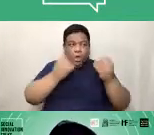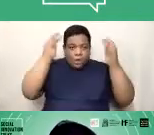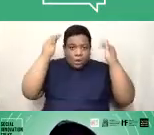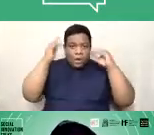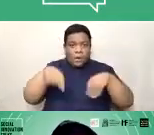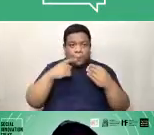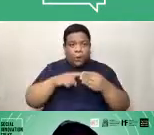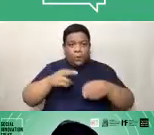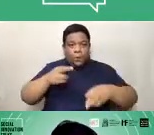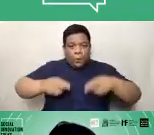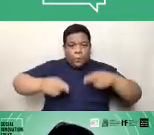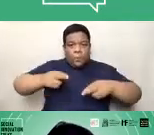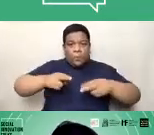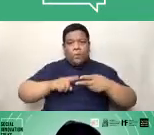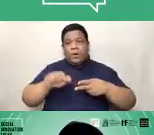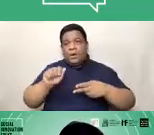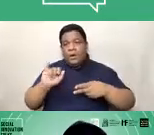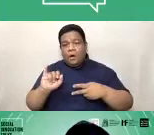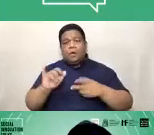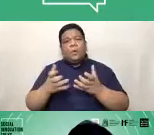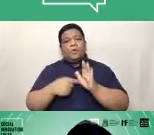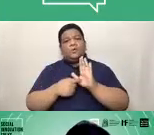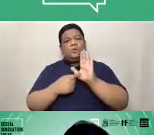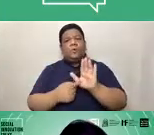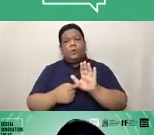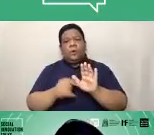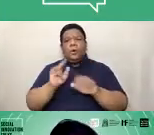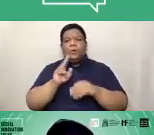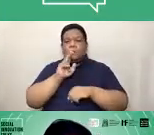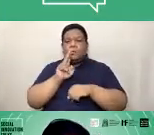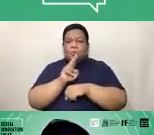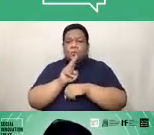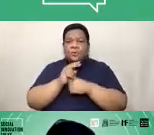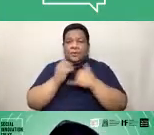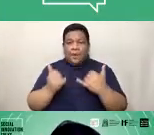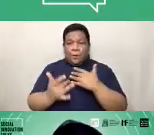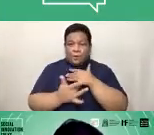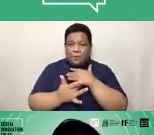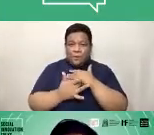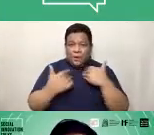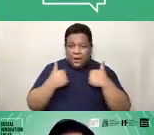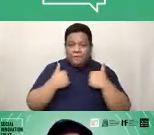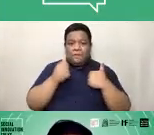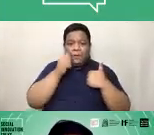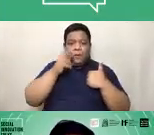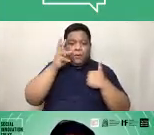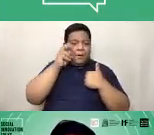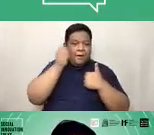and AI and showing you that they are actually being applied to technologies that we use and we're familiar with every day.